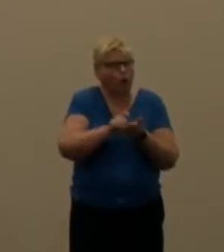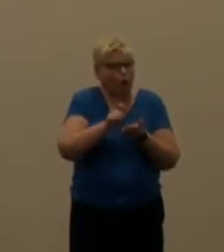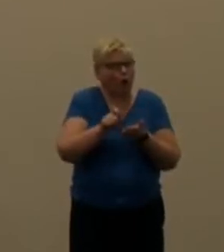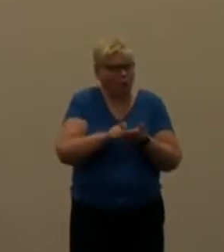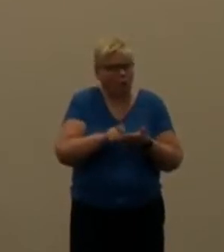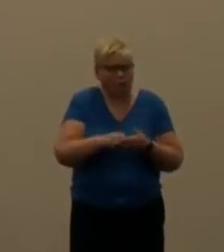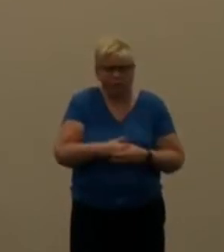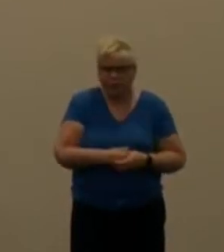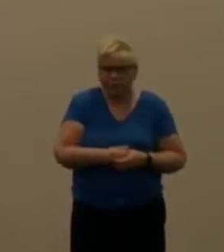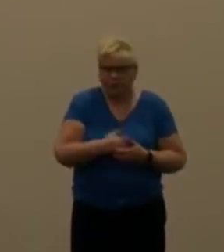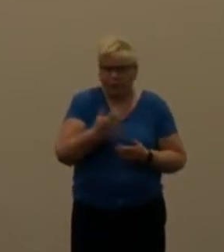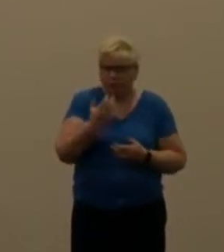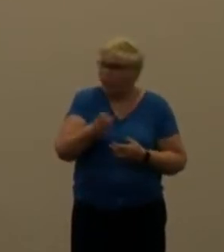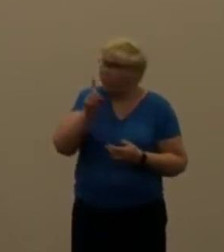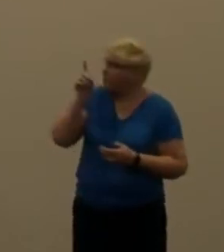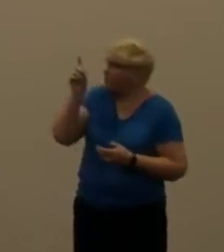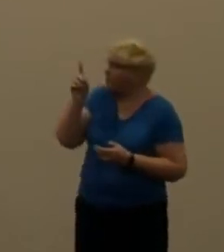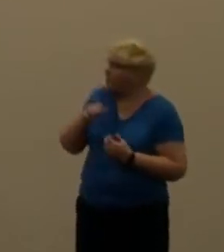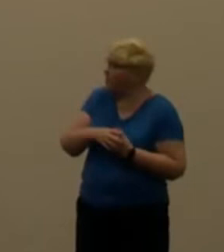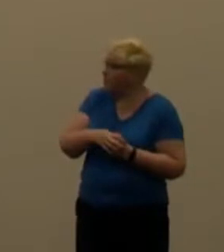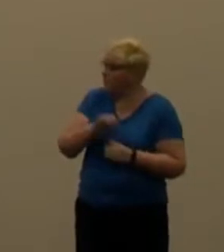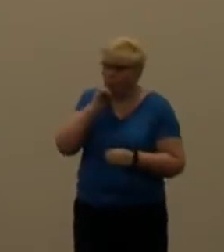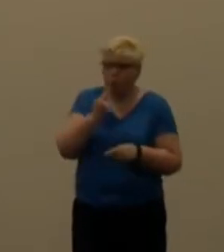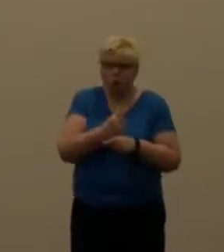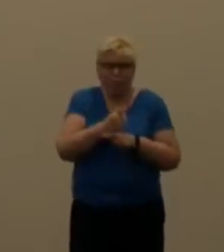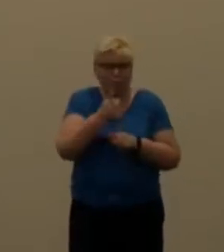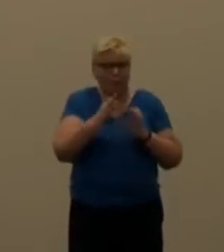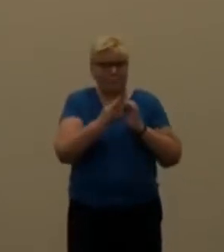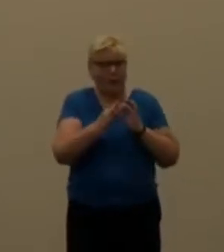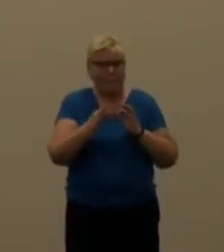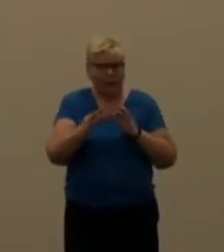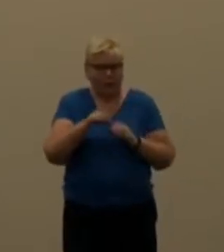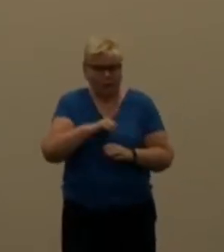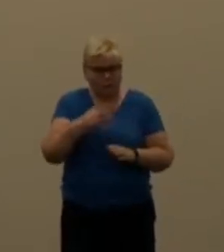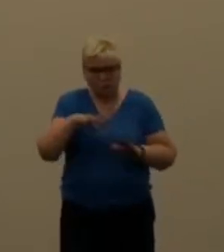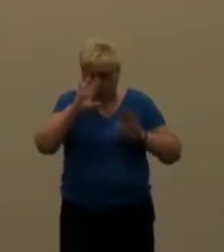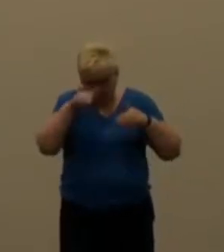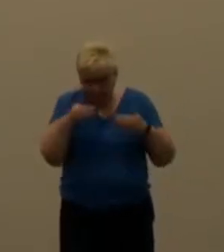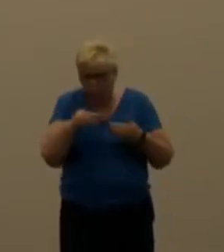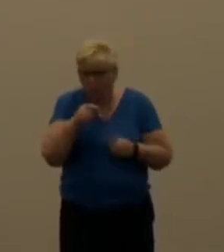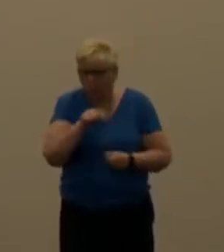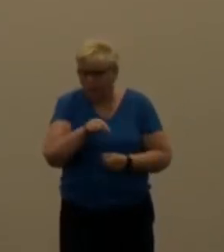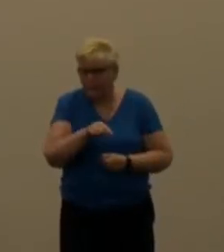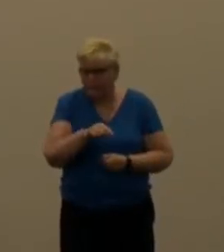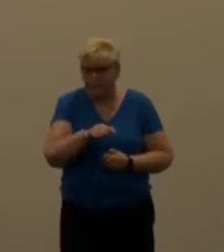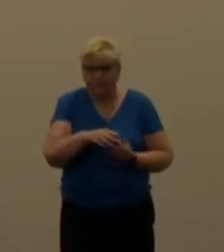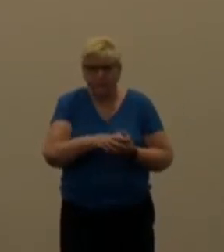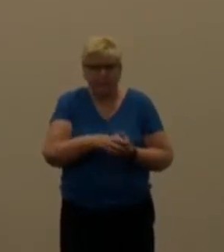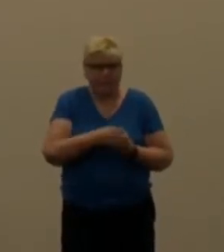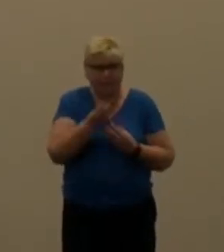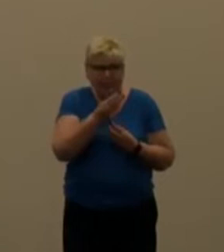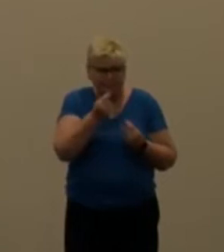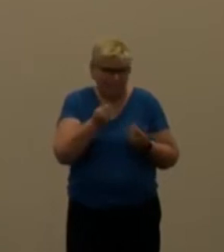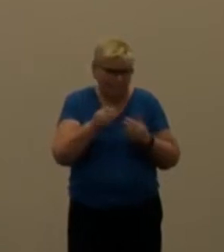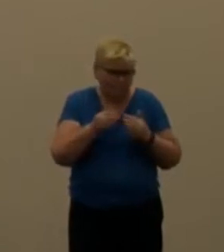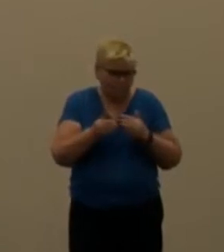different items. So we have the pipelines. I'm not going to talk about now the pipelines because we are really going to focus on this in a few moments.